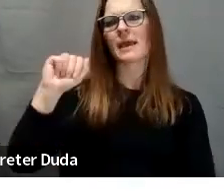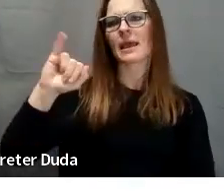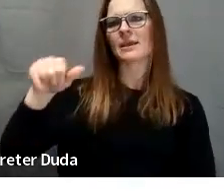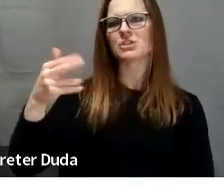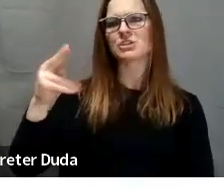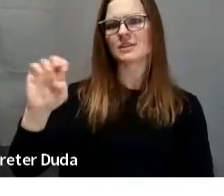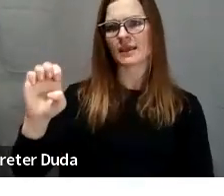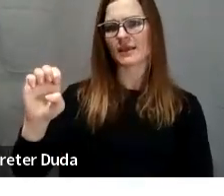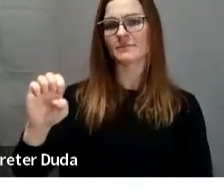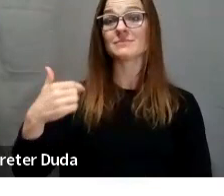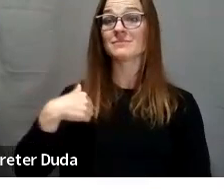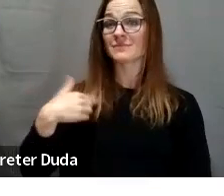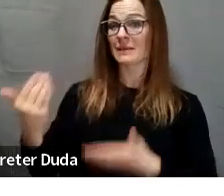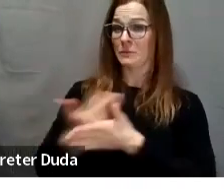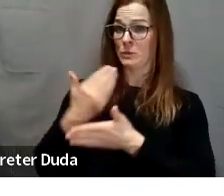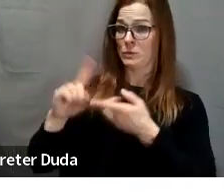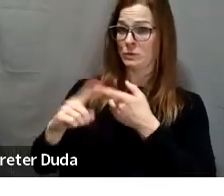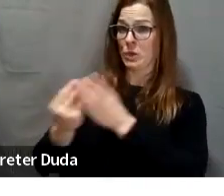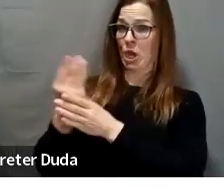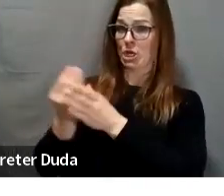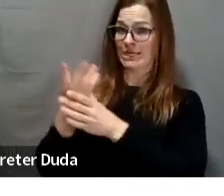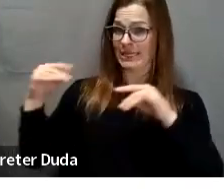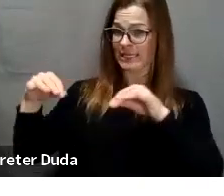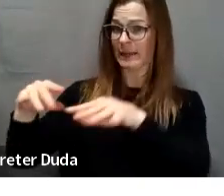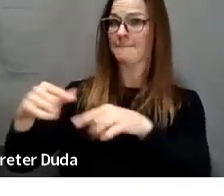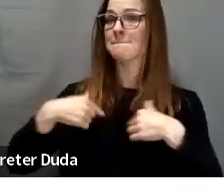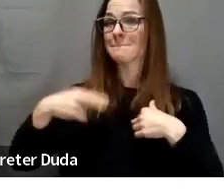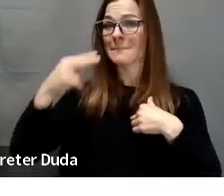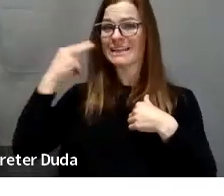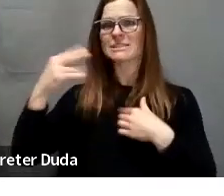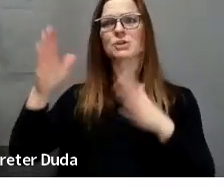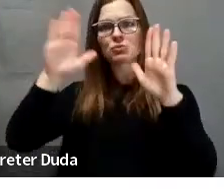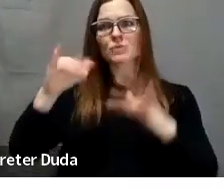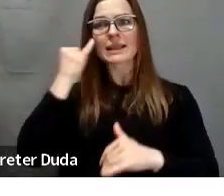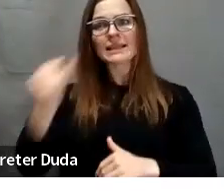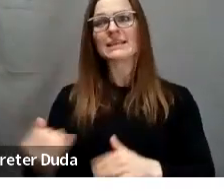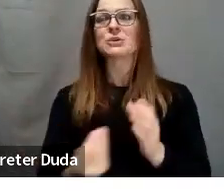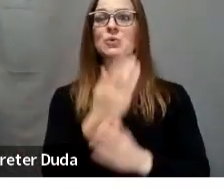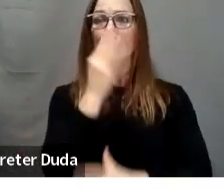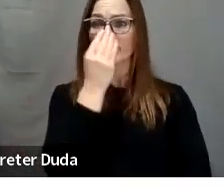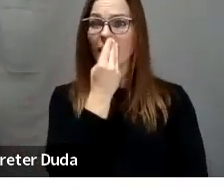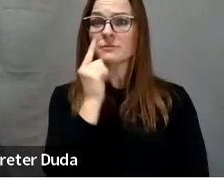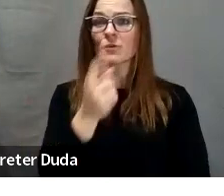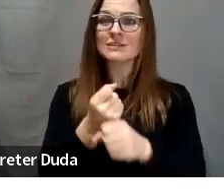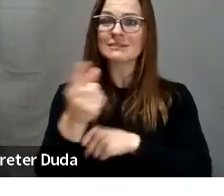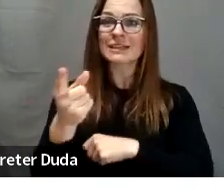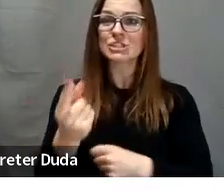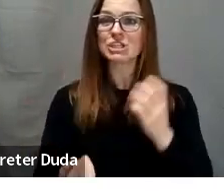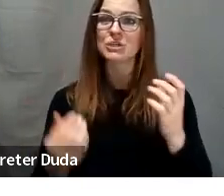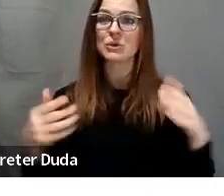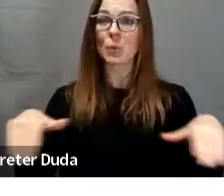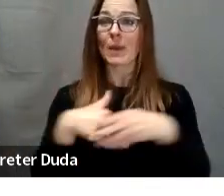it says, I am new to gardening. My niece came up with a great idea for us to grow the flowers for our wedding next year. So we're going to give it a